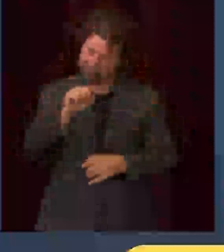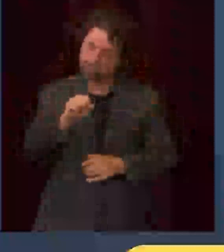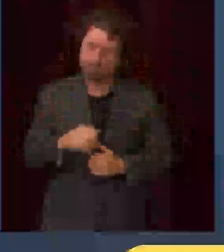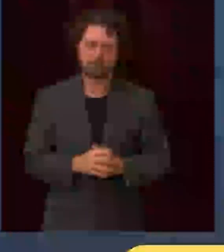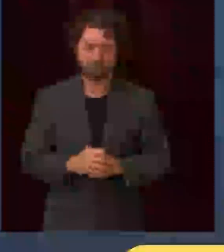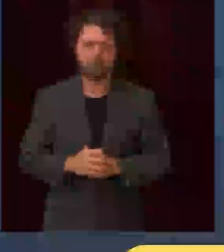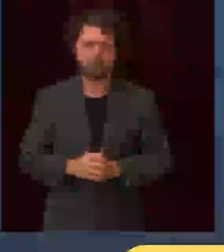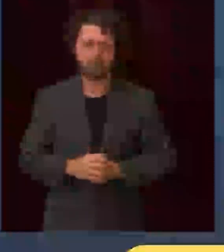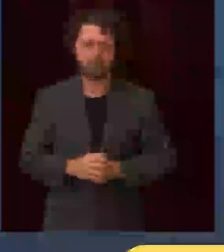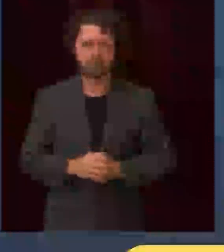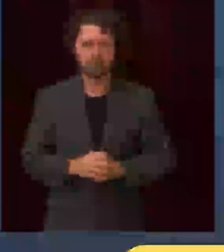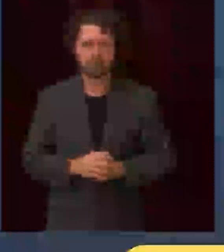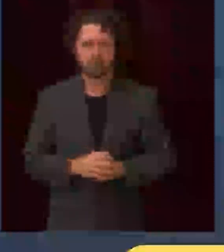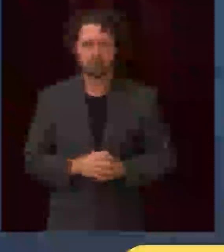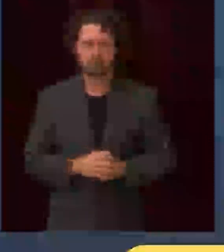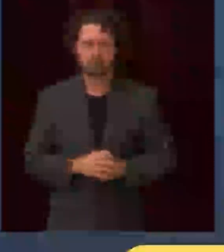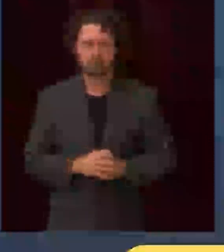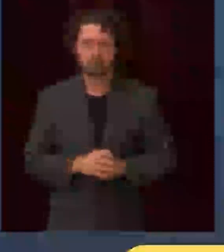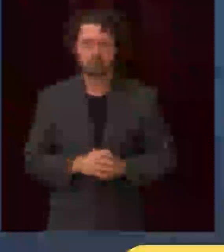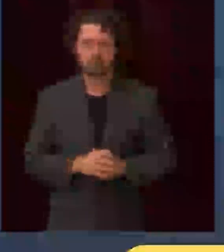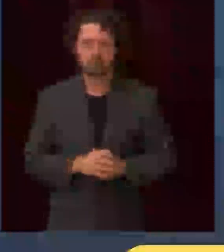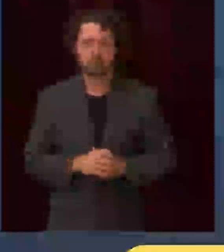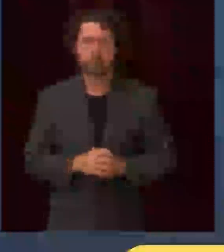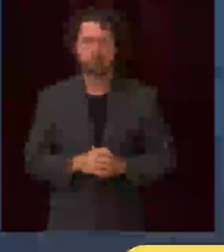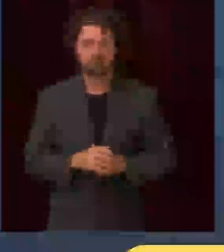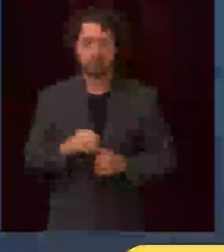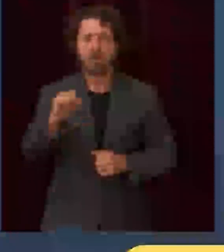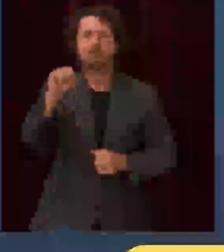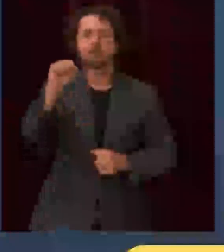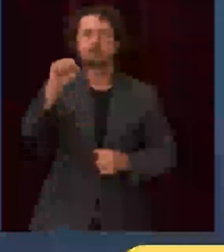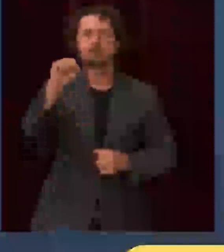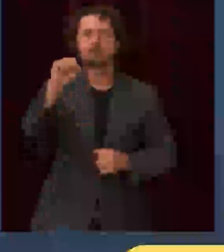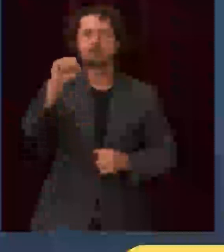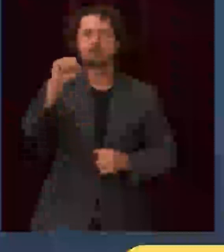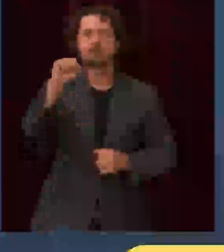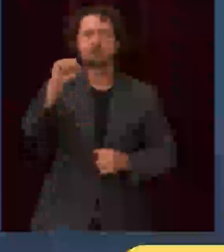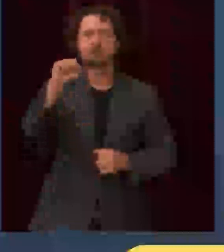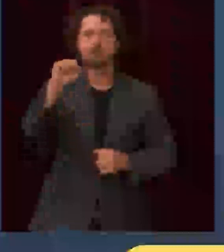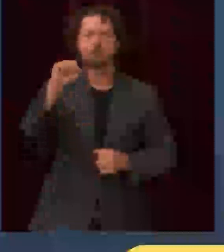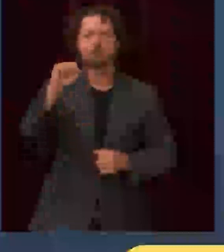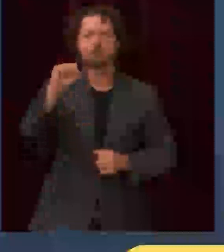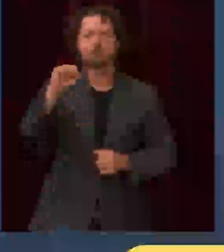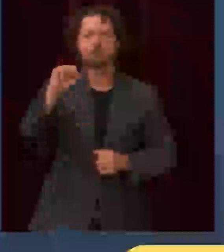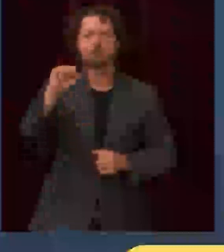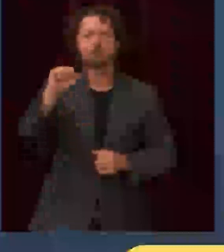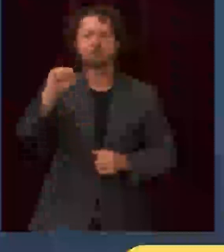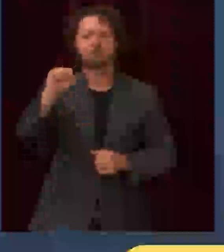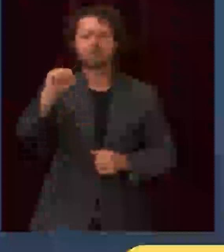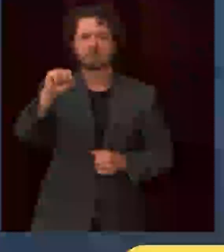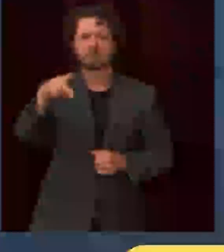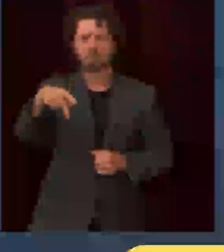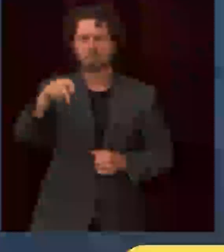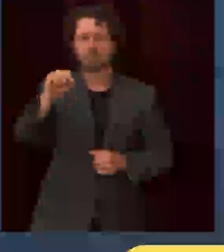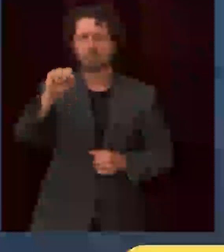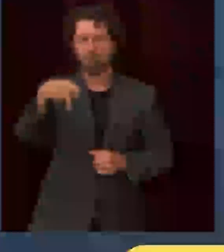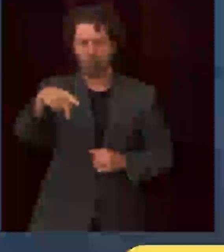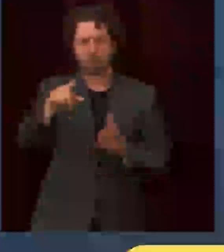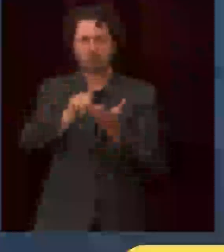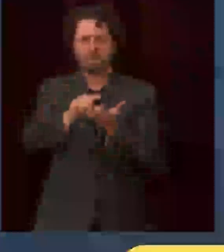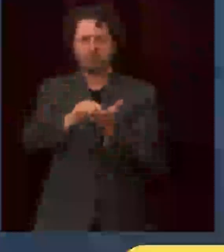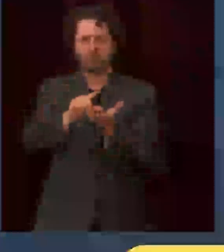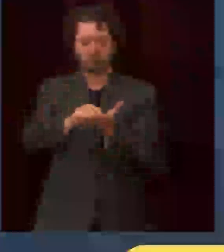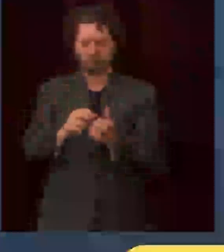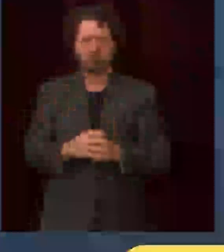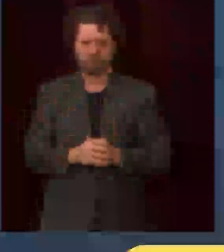asked, that stores are required to post a sign saying masks are required, but will they be